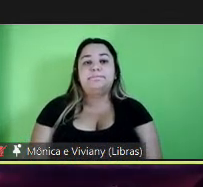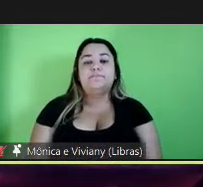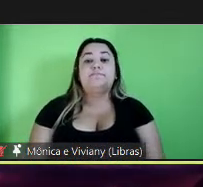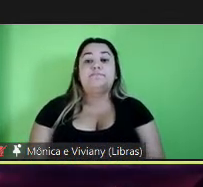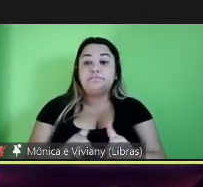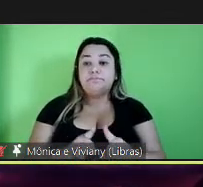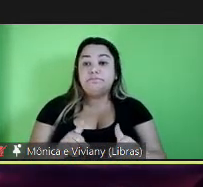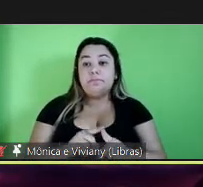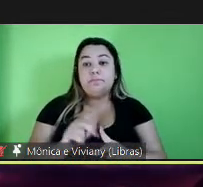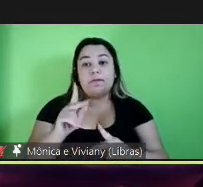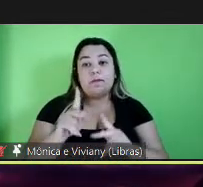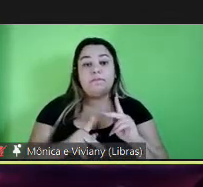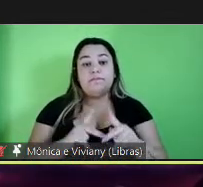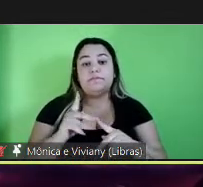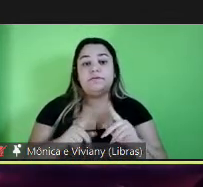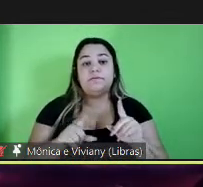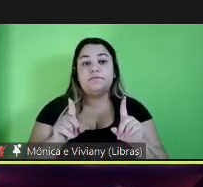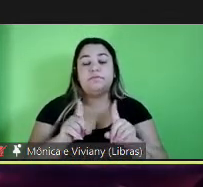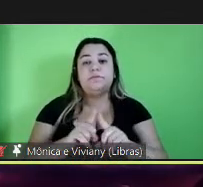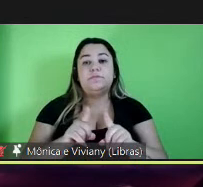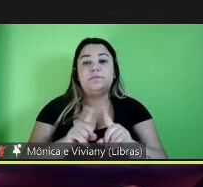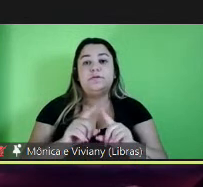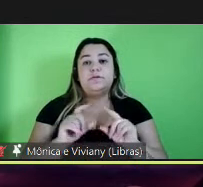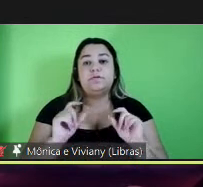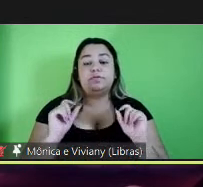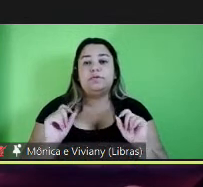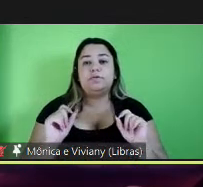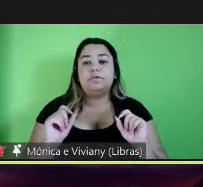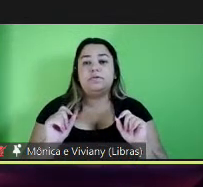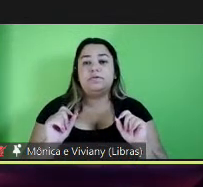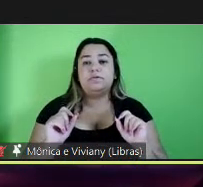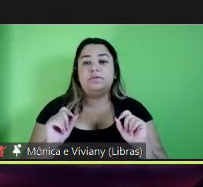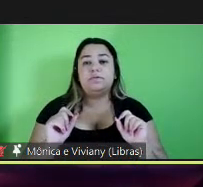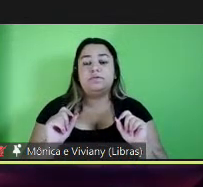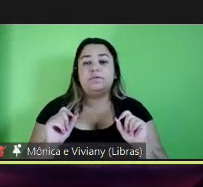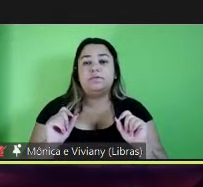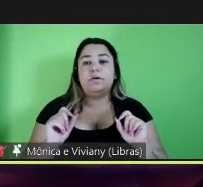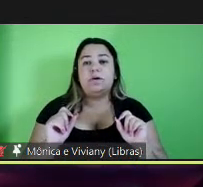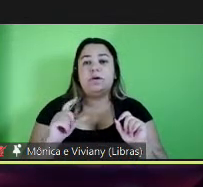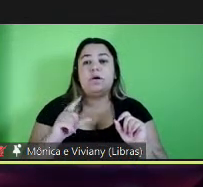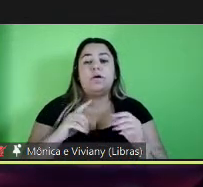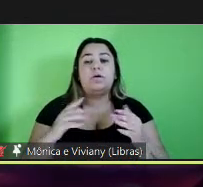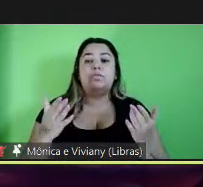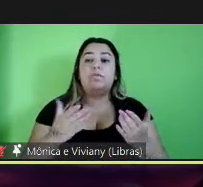And when we have our discussion, we can talk a little bit more about that.